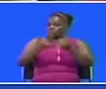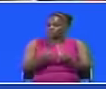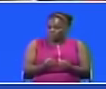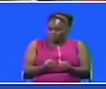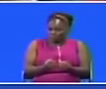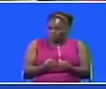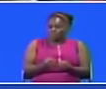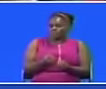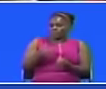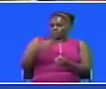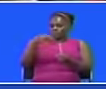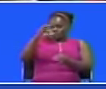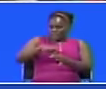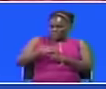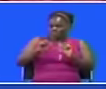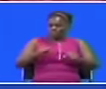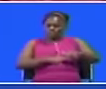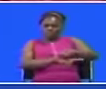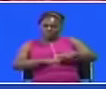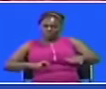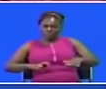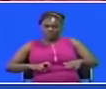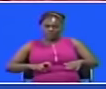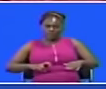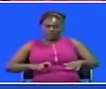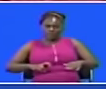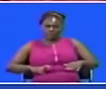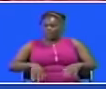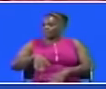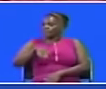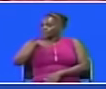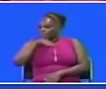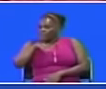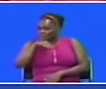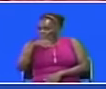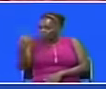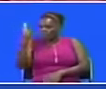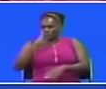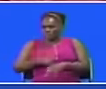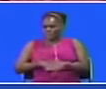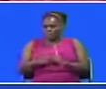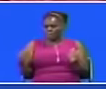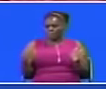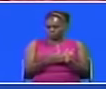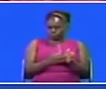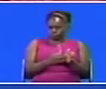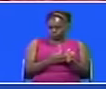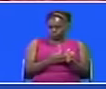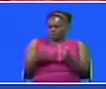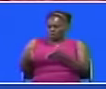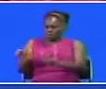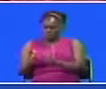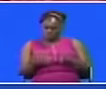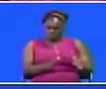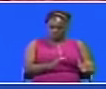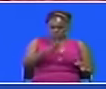the elections prone to rigging. Raila Amolo Odinga was almost denied the chance